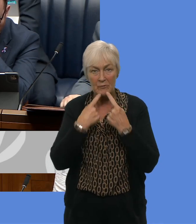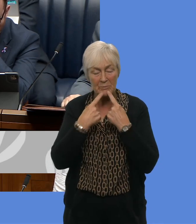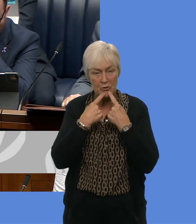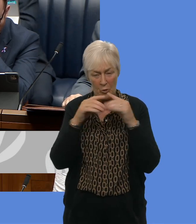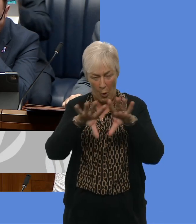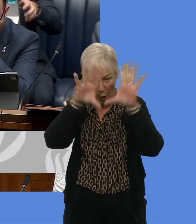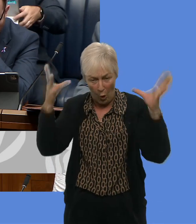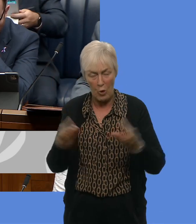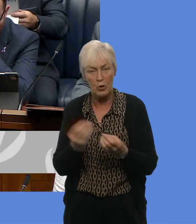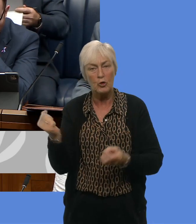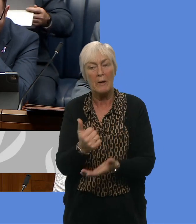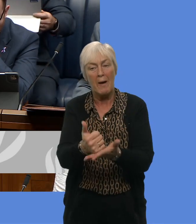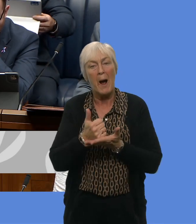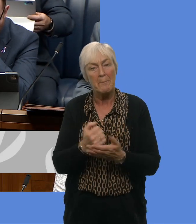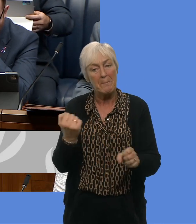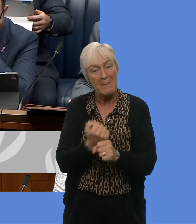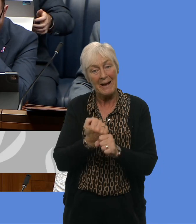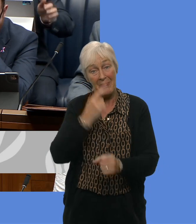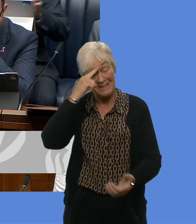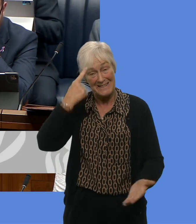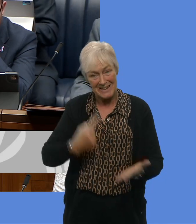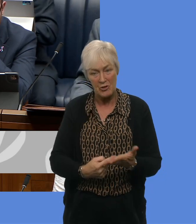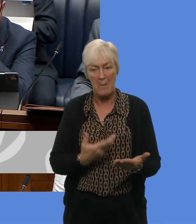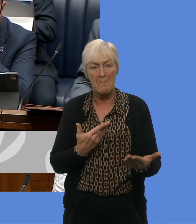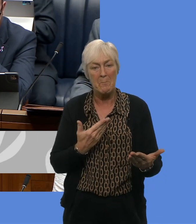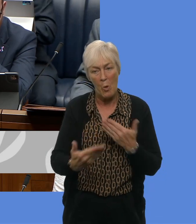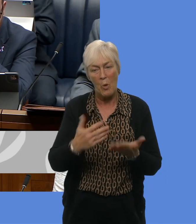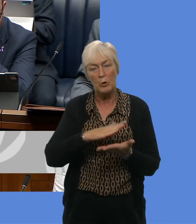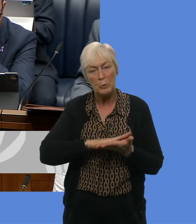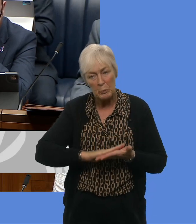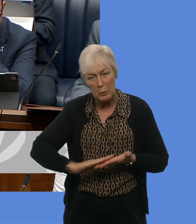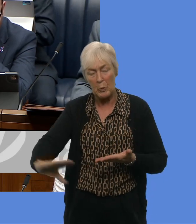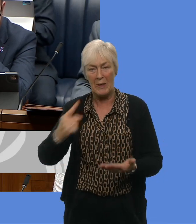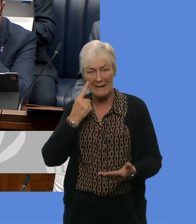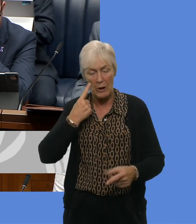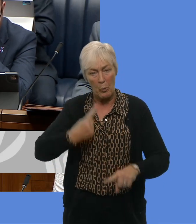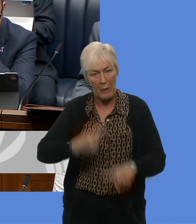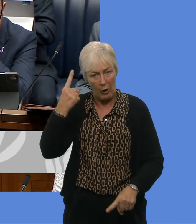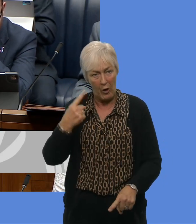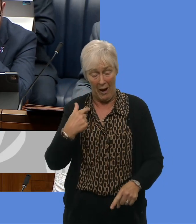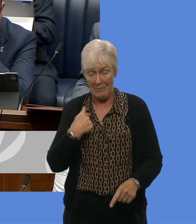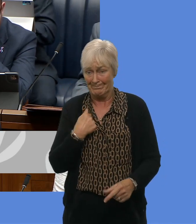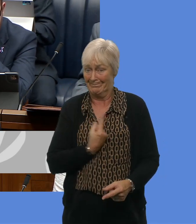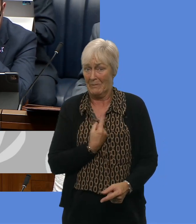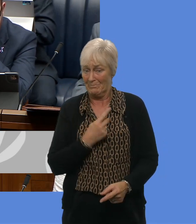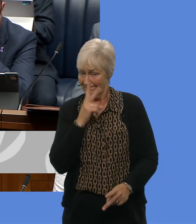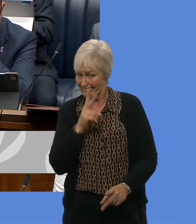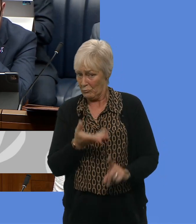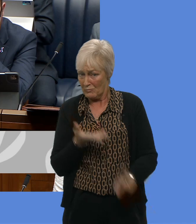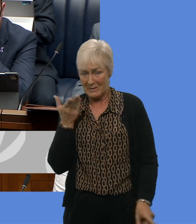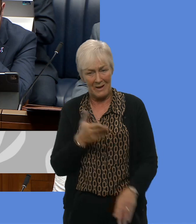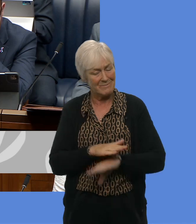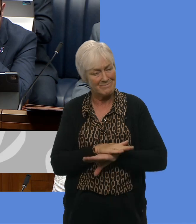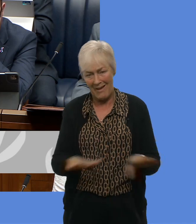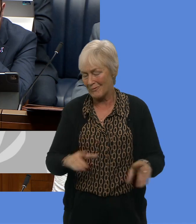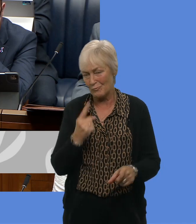that should help make these decisions more speedily and effective, because I do recognise it has not been what it should